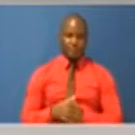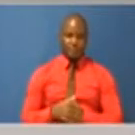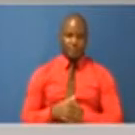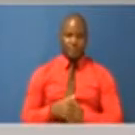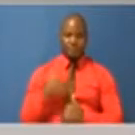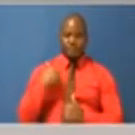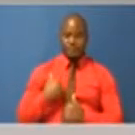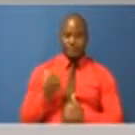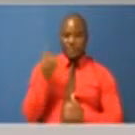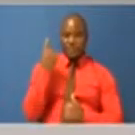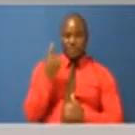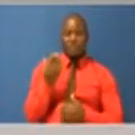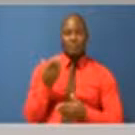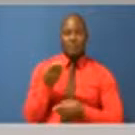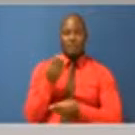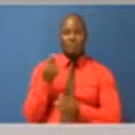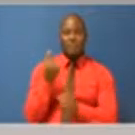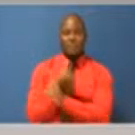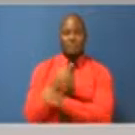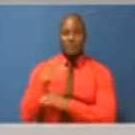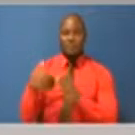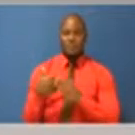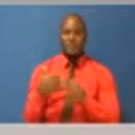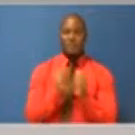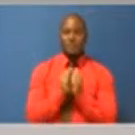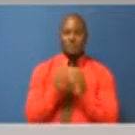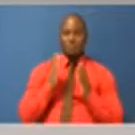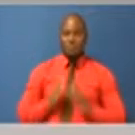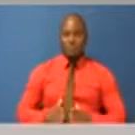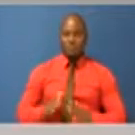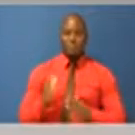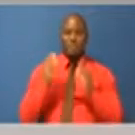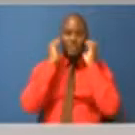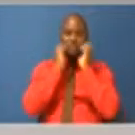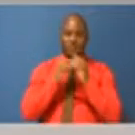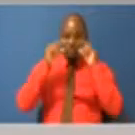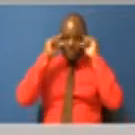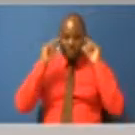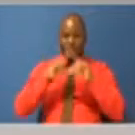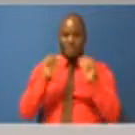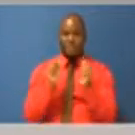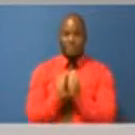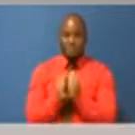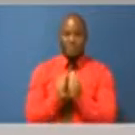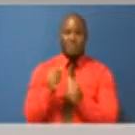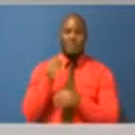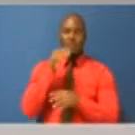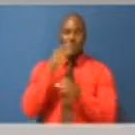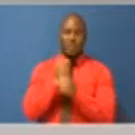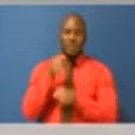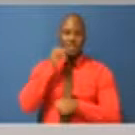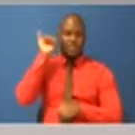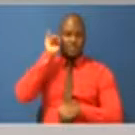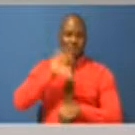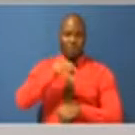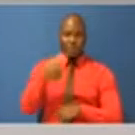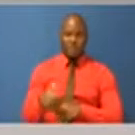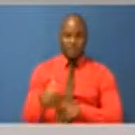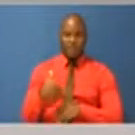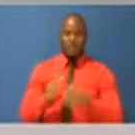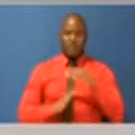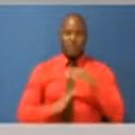i've studied all the manifestos for different candidates and someone like wajikoy has spoken of making isilo the capital of